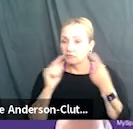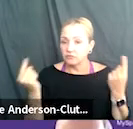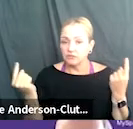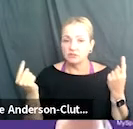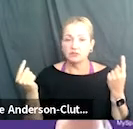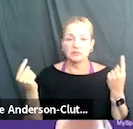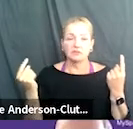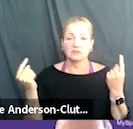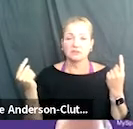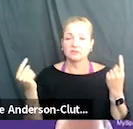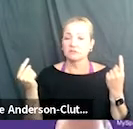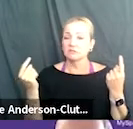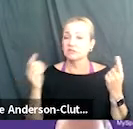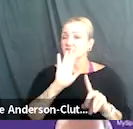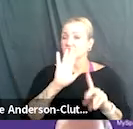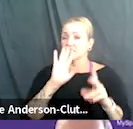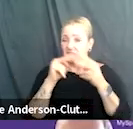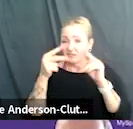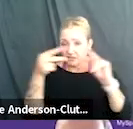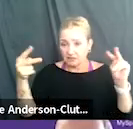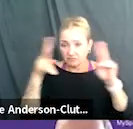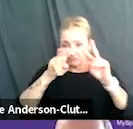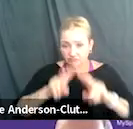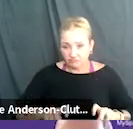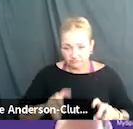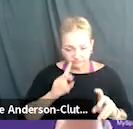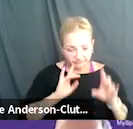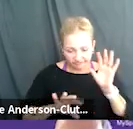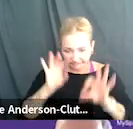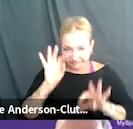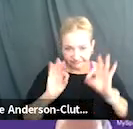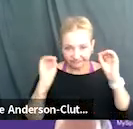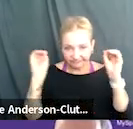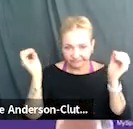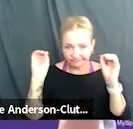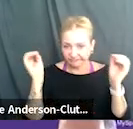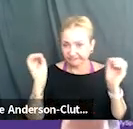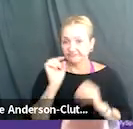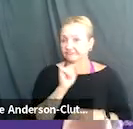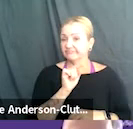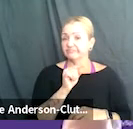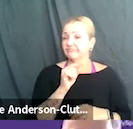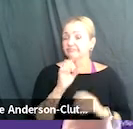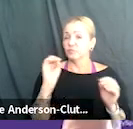did not reveal any copy number variants, and he's never taken any supplements or special diet.